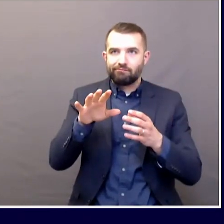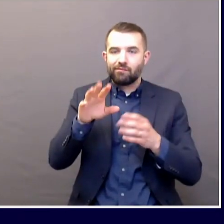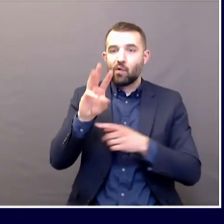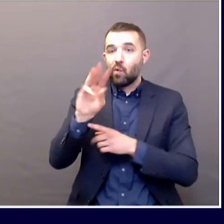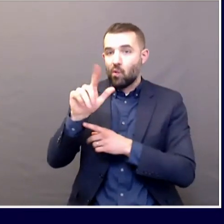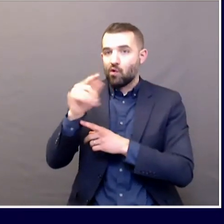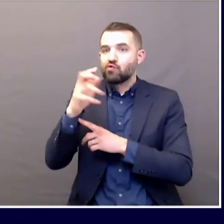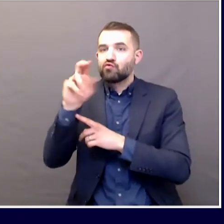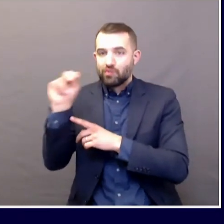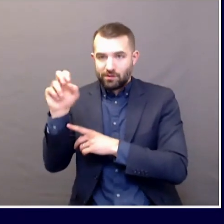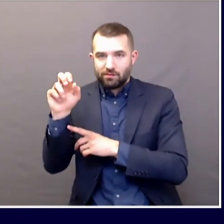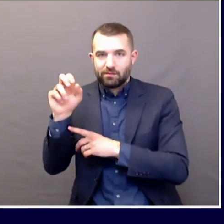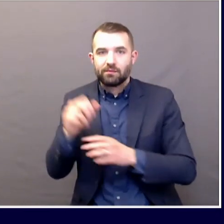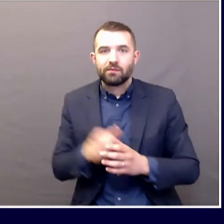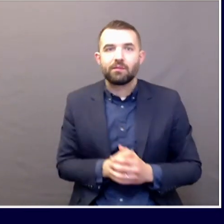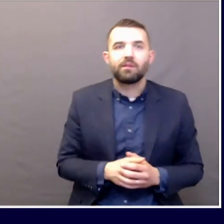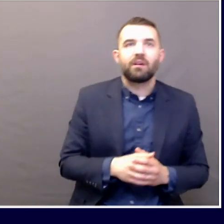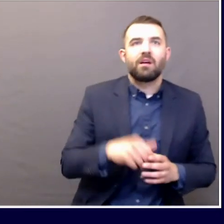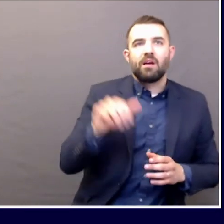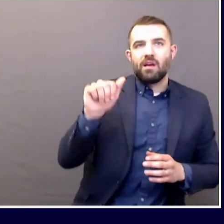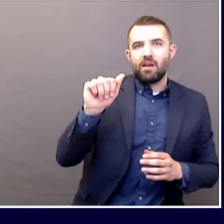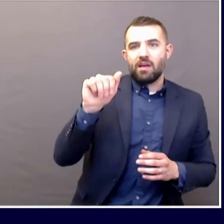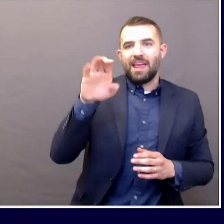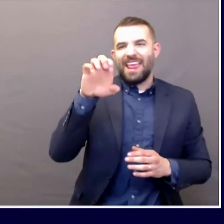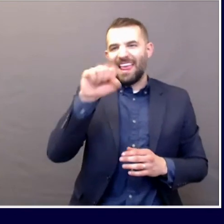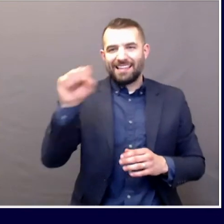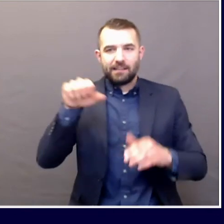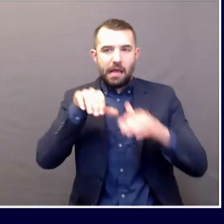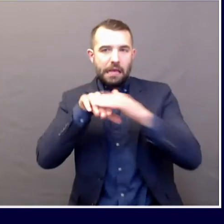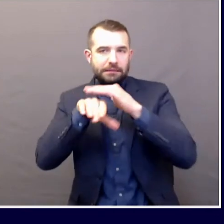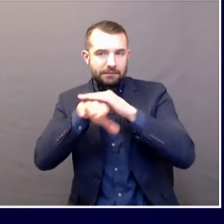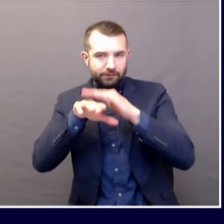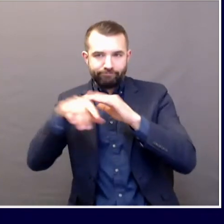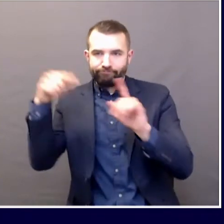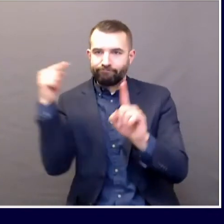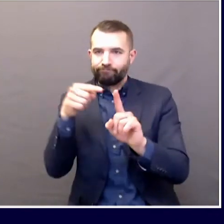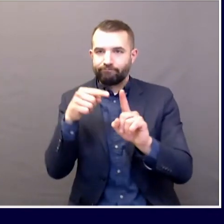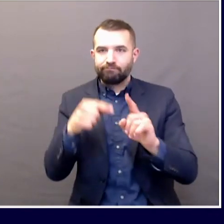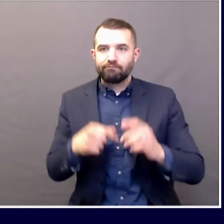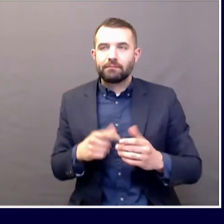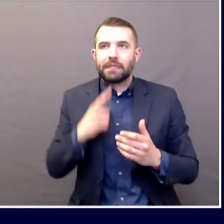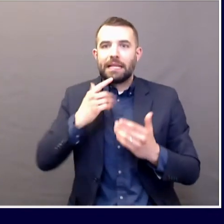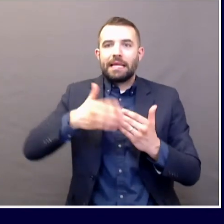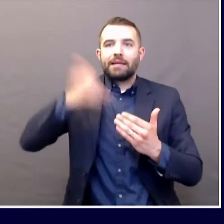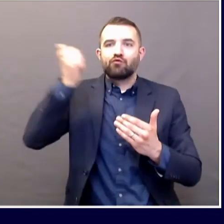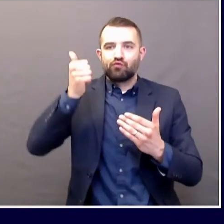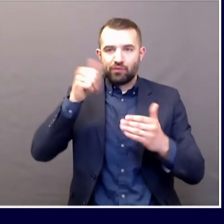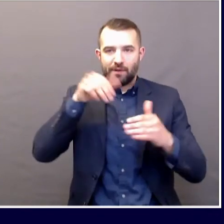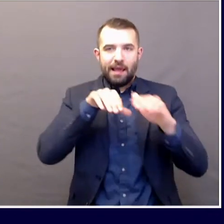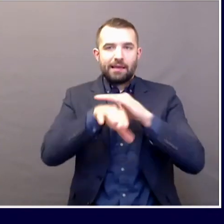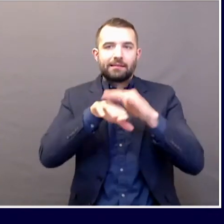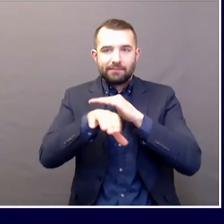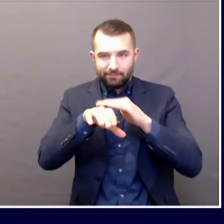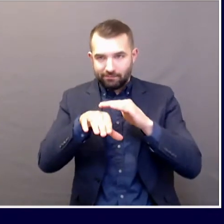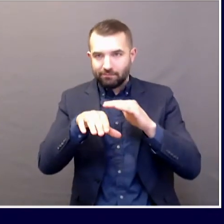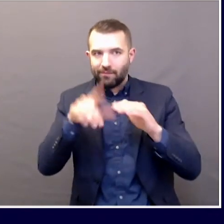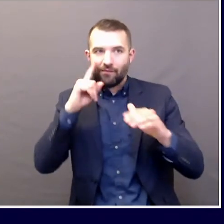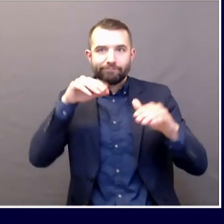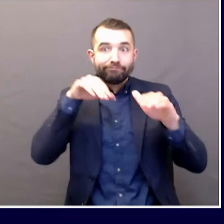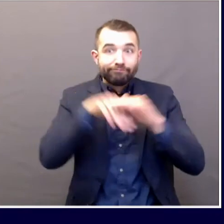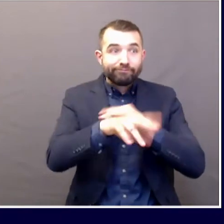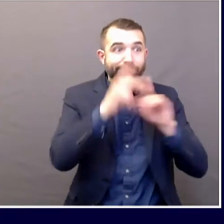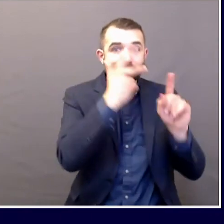impact. Among the reasons, and Commissioner, please weigh in, but among the reasons we are working with Walmart